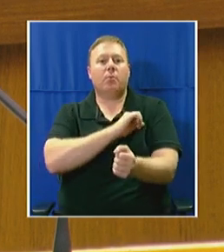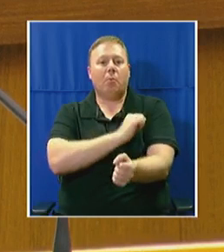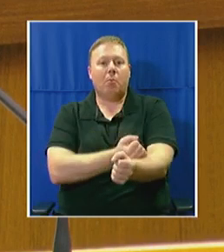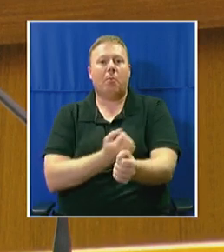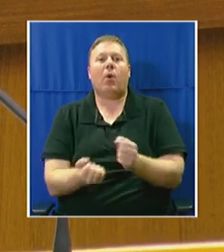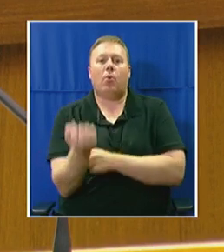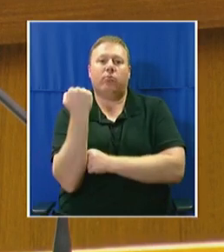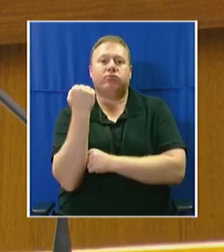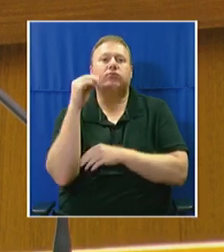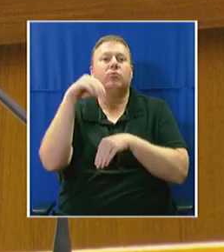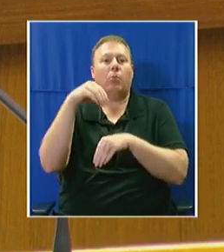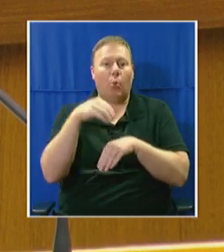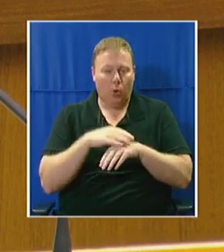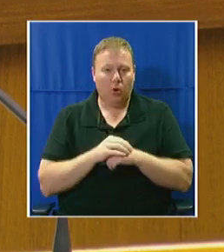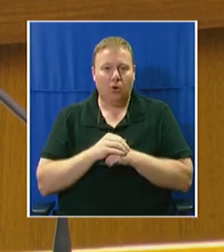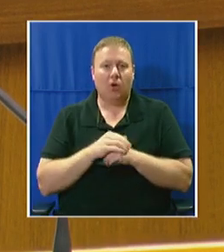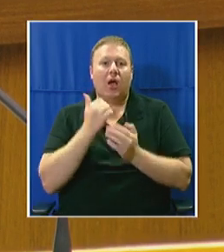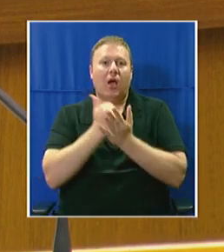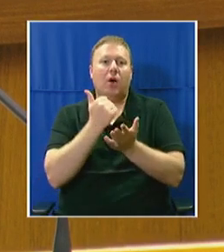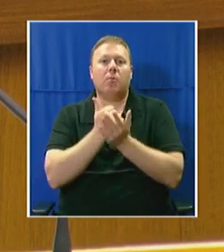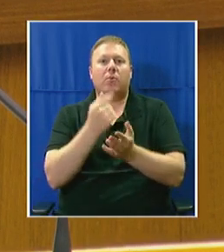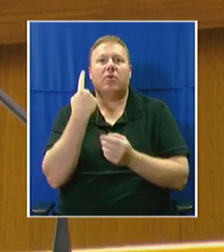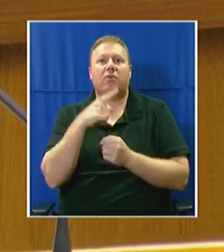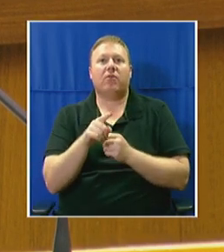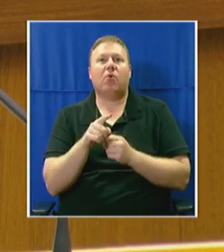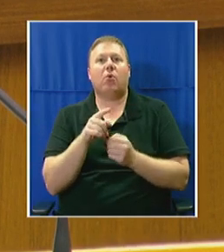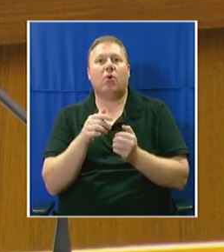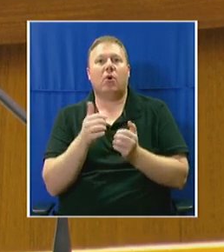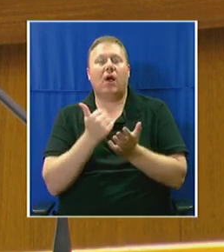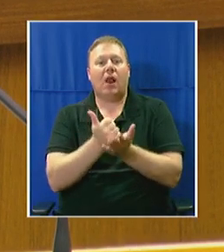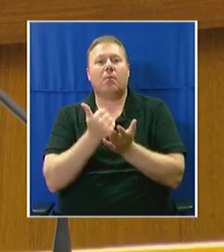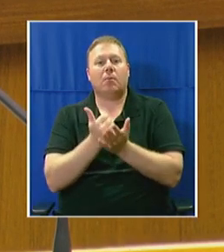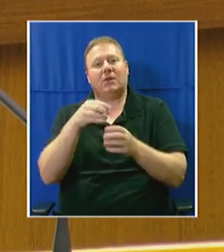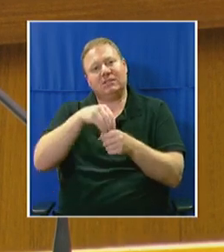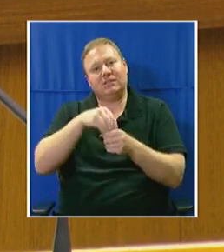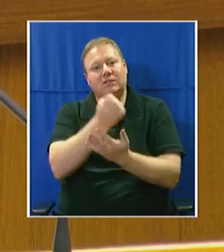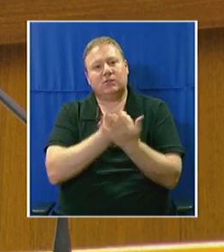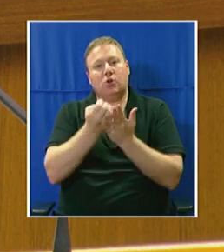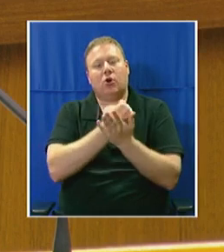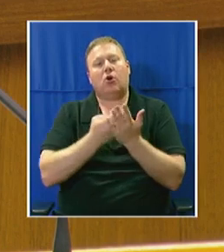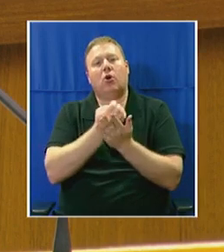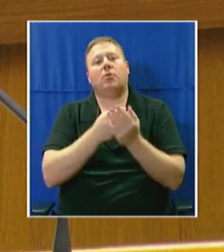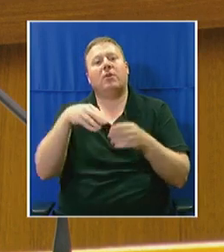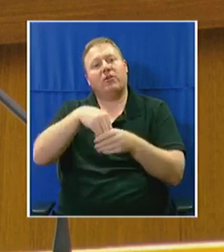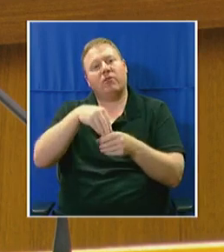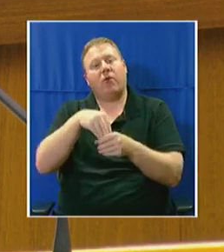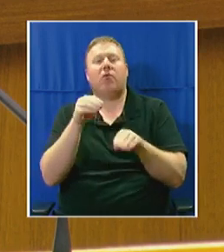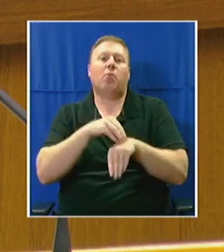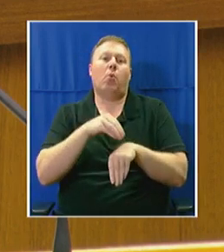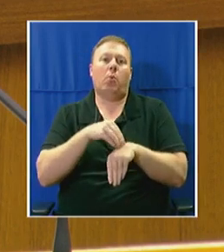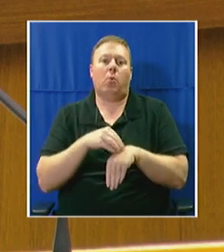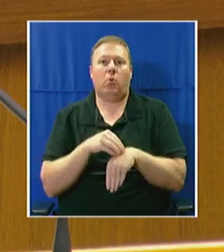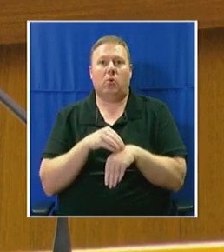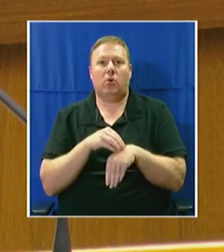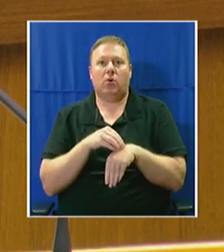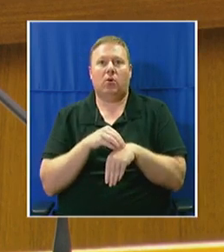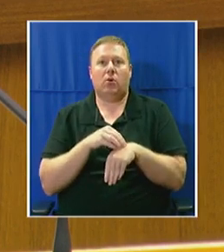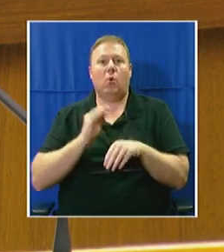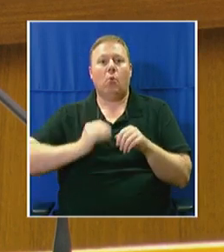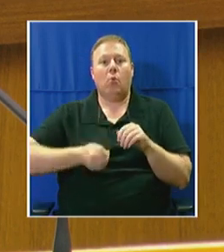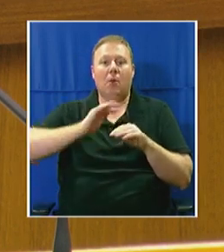about gender equality and participation in the economy our believe is that subjugation of